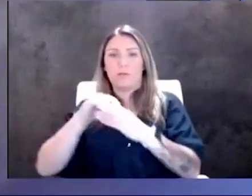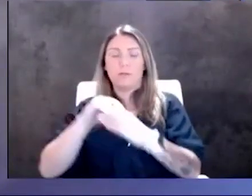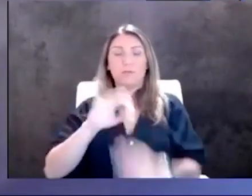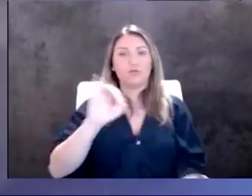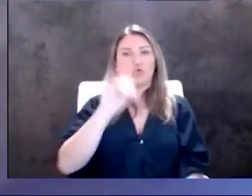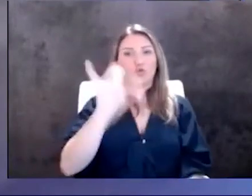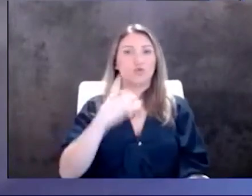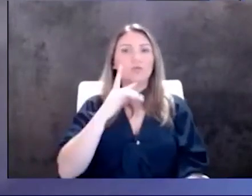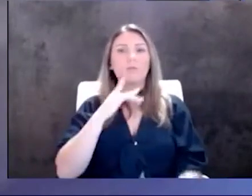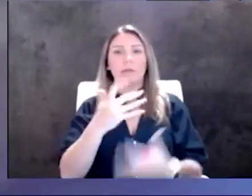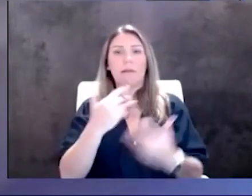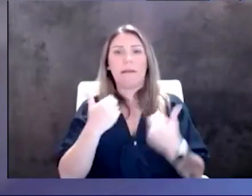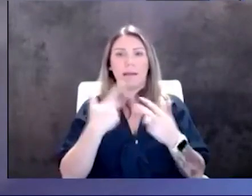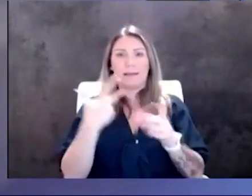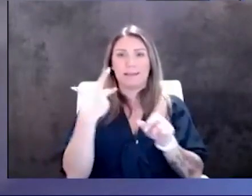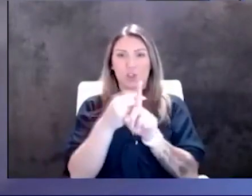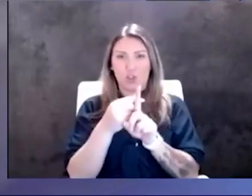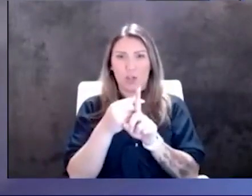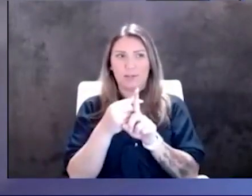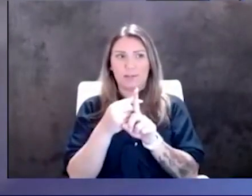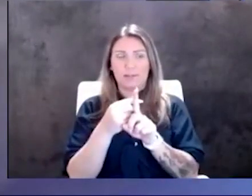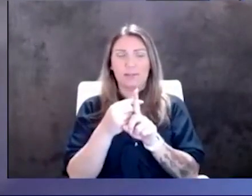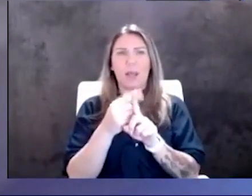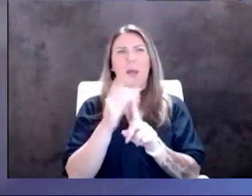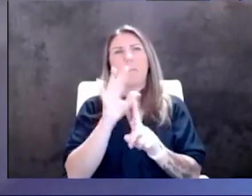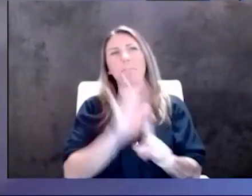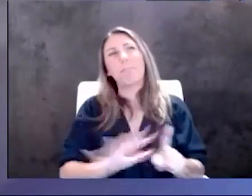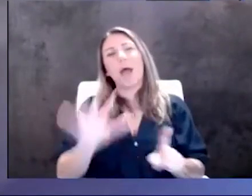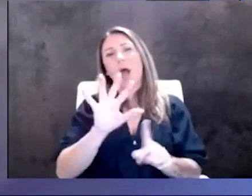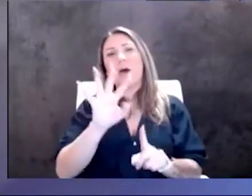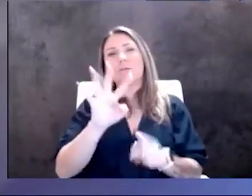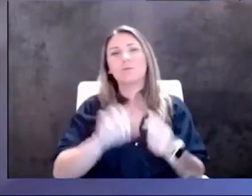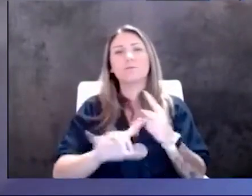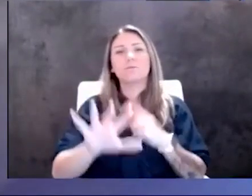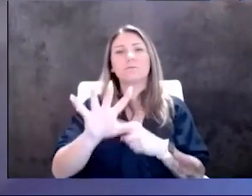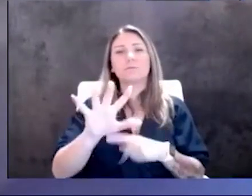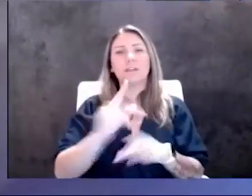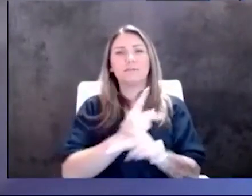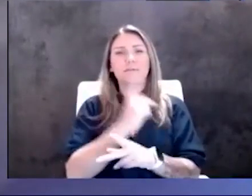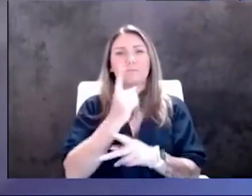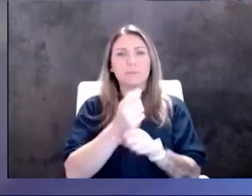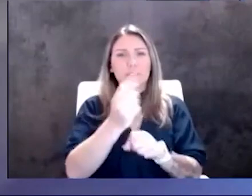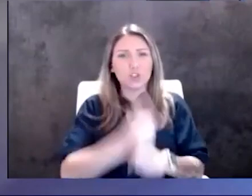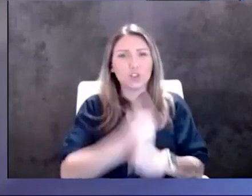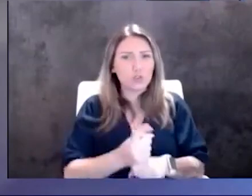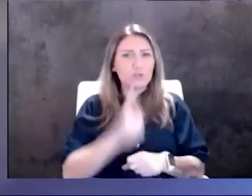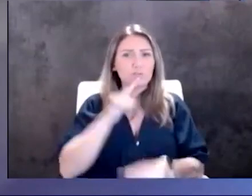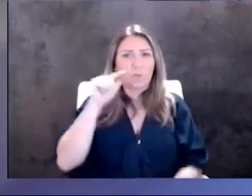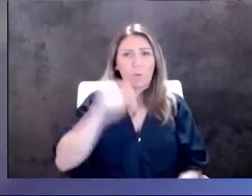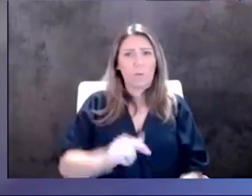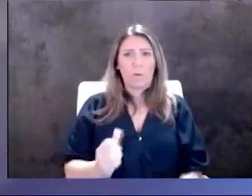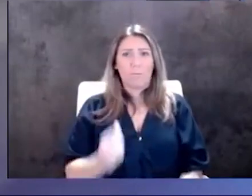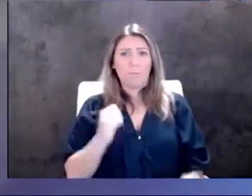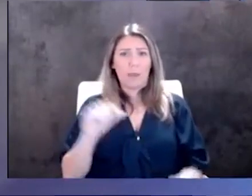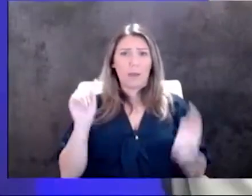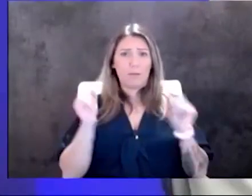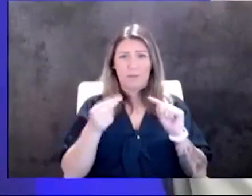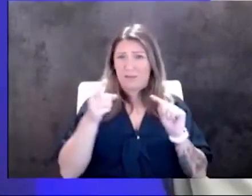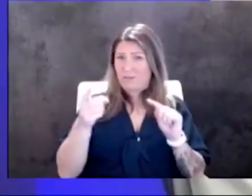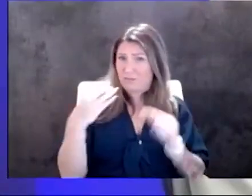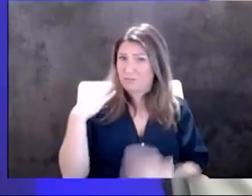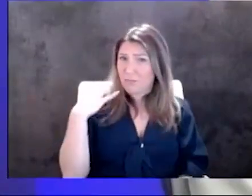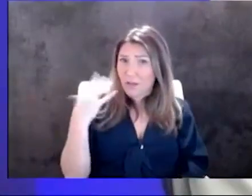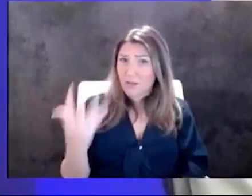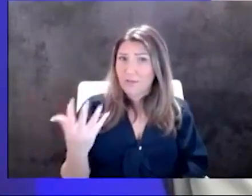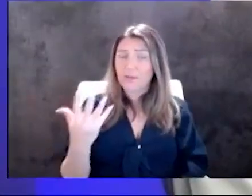injections here about 4 or 5 times a year for lower back pain. Would he be a candidate for a device like this? Yeah, I think,